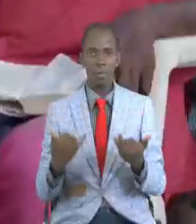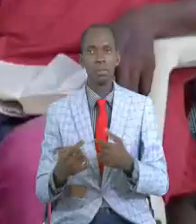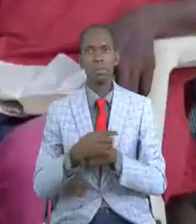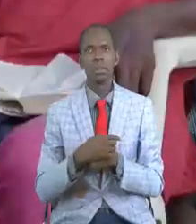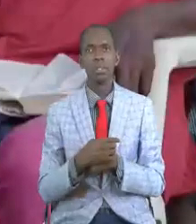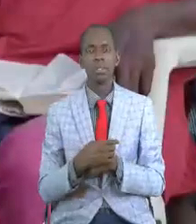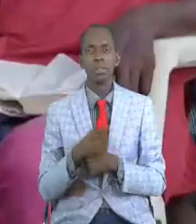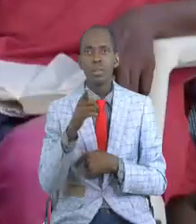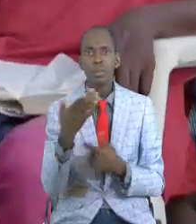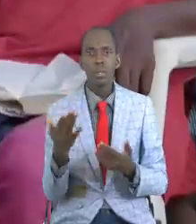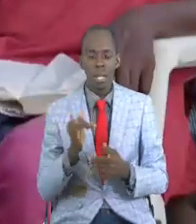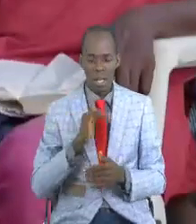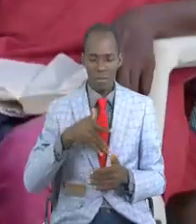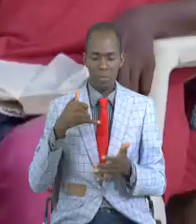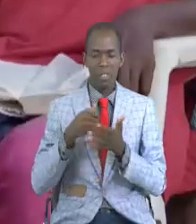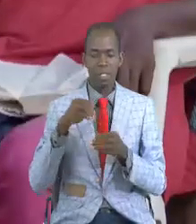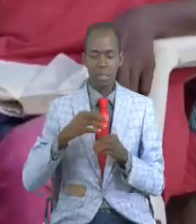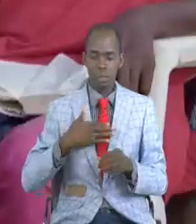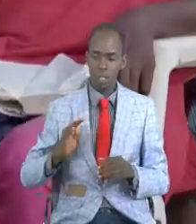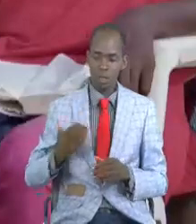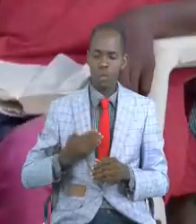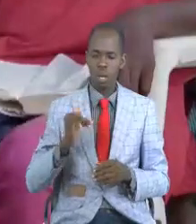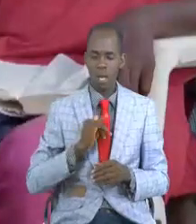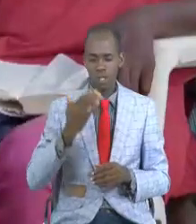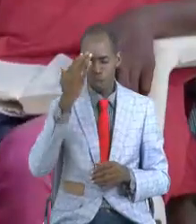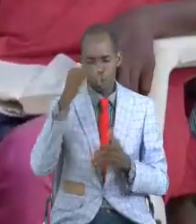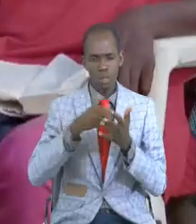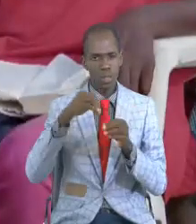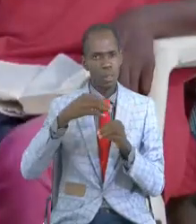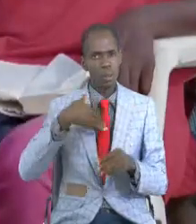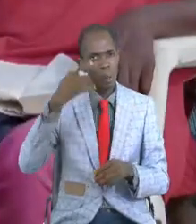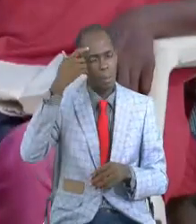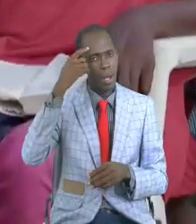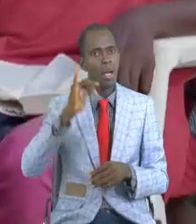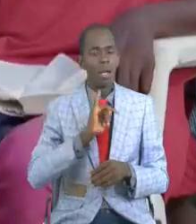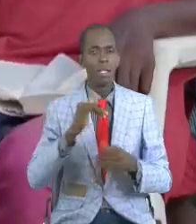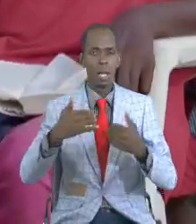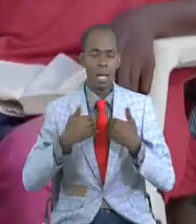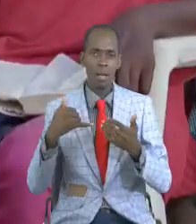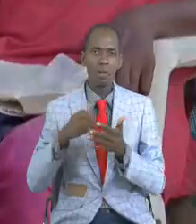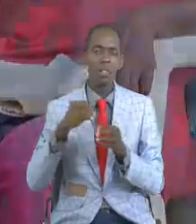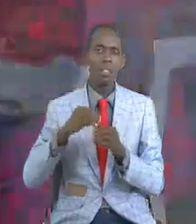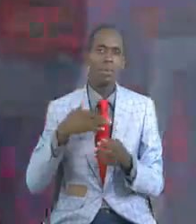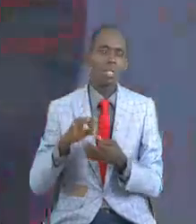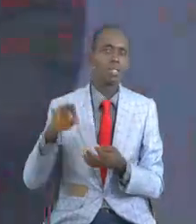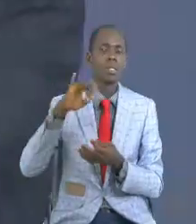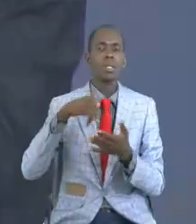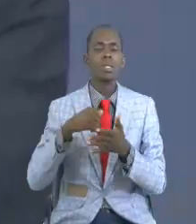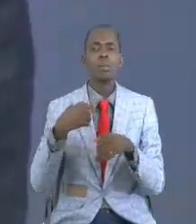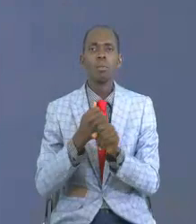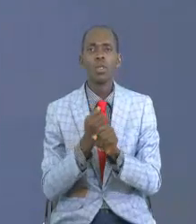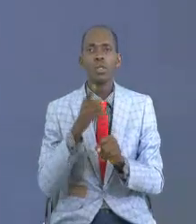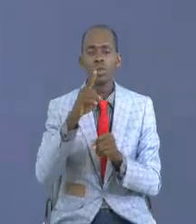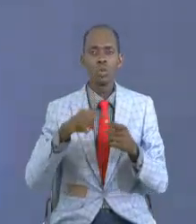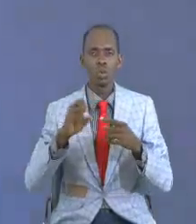in my soul. I sense it in my mind. And I have it in my spirit. It keeps you strong. It keeps you